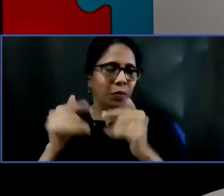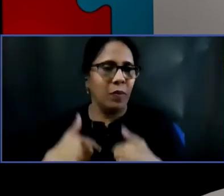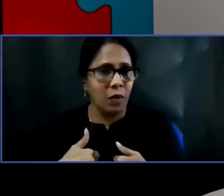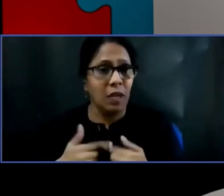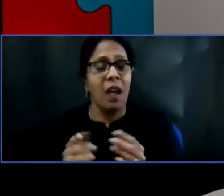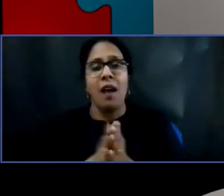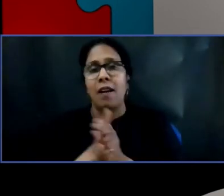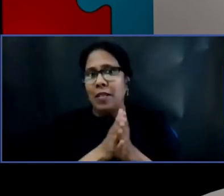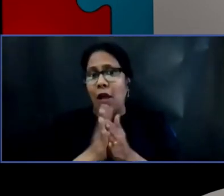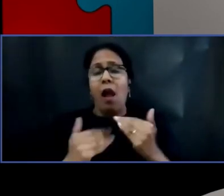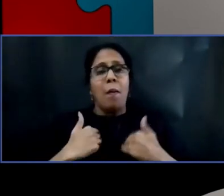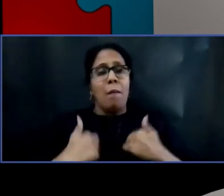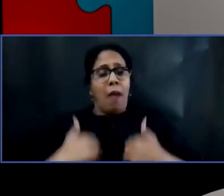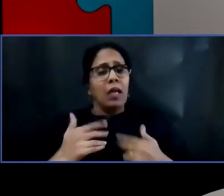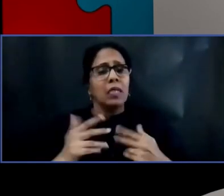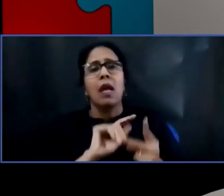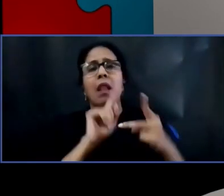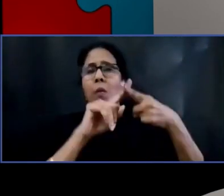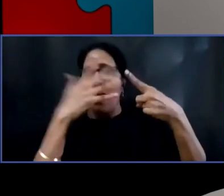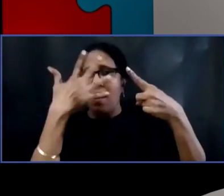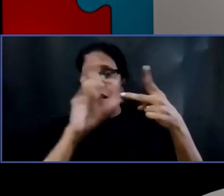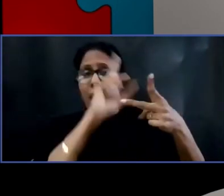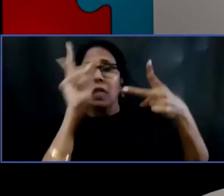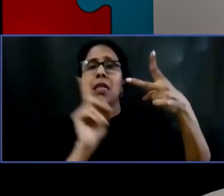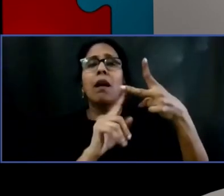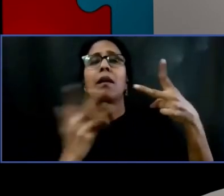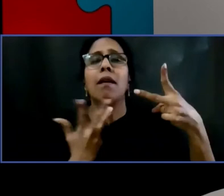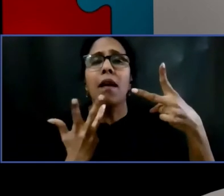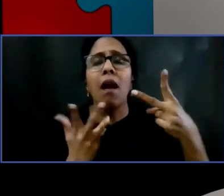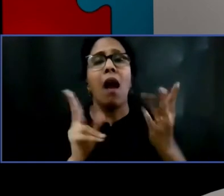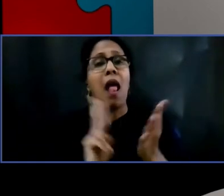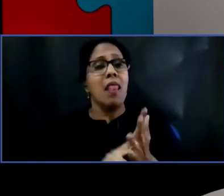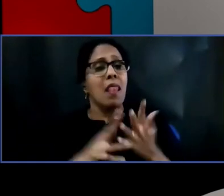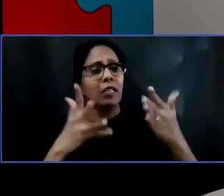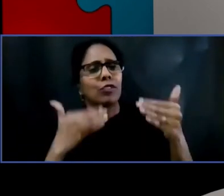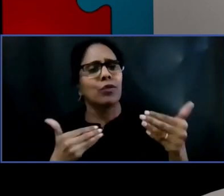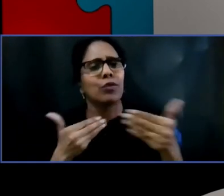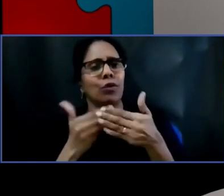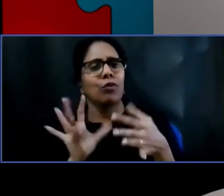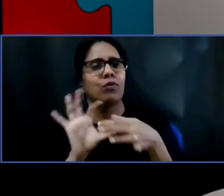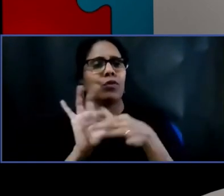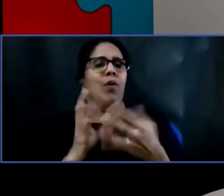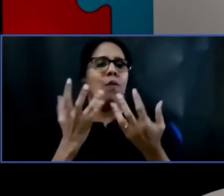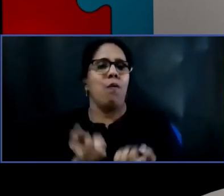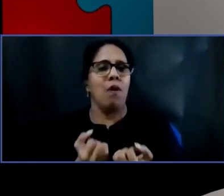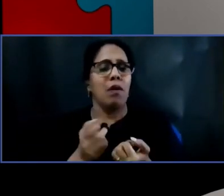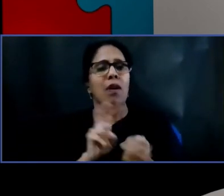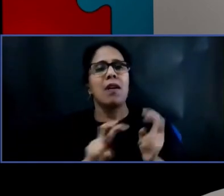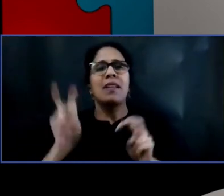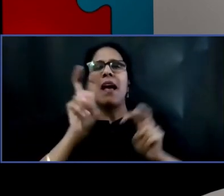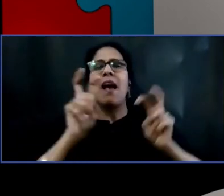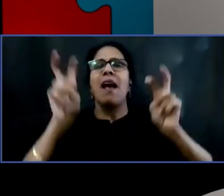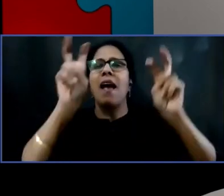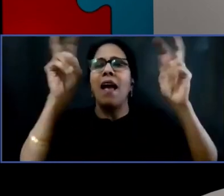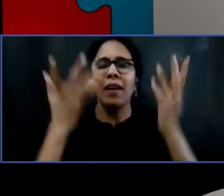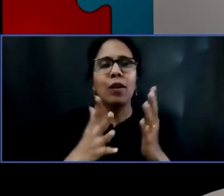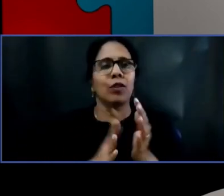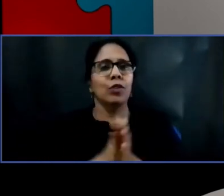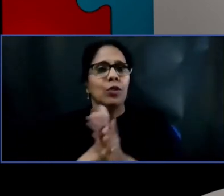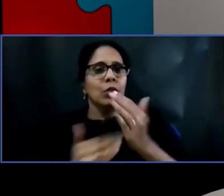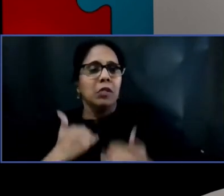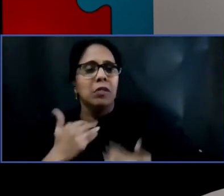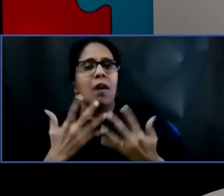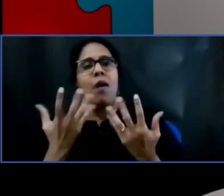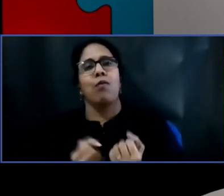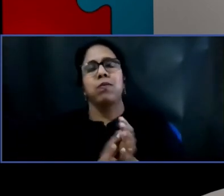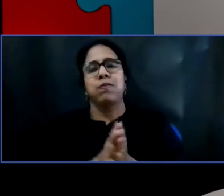is to be closer to nature, and trekking and adventure sports give me a great satisfaction also. Mount Kilimanjaro, if you have